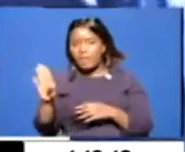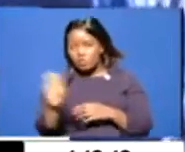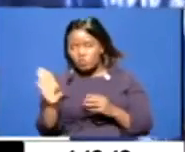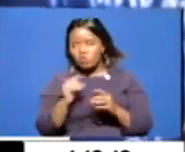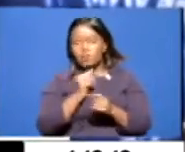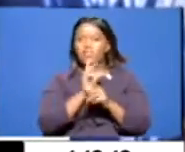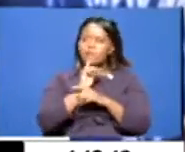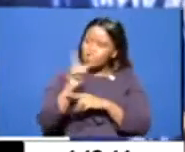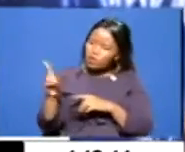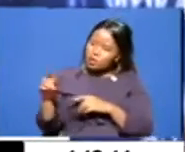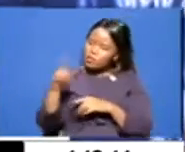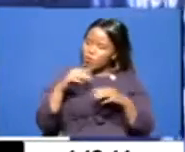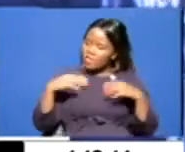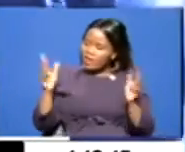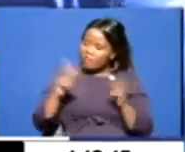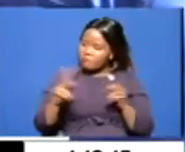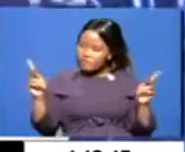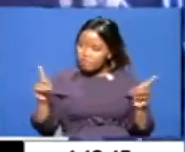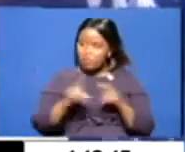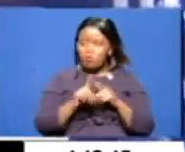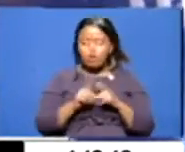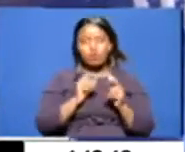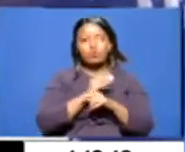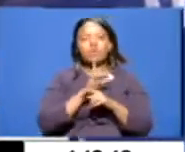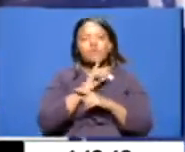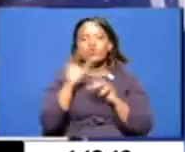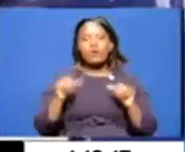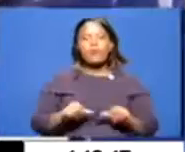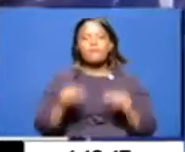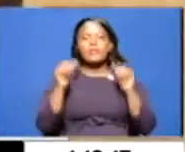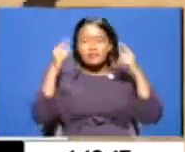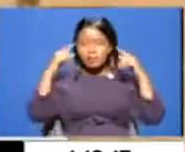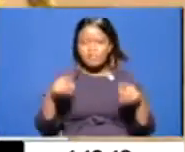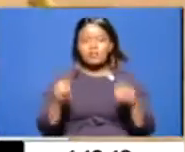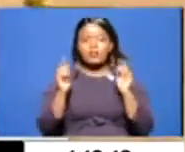mambo tunaweza fanya ndio tuweze ku maintain amani katika hizi counties zetu ine.